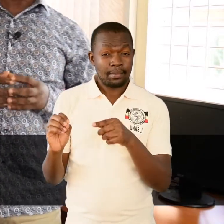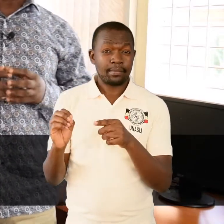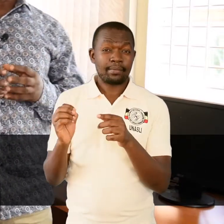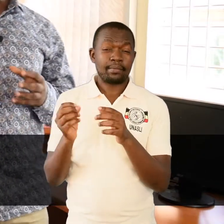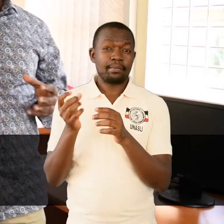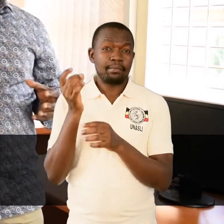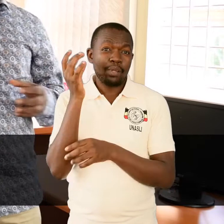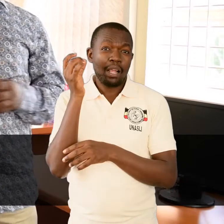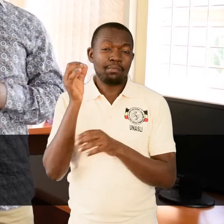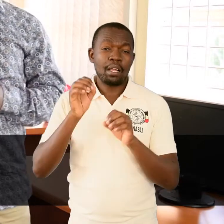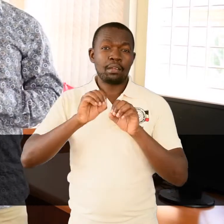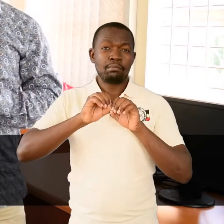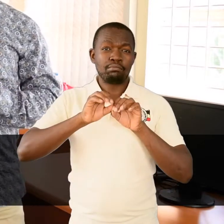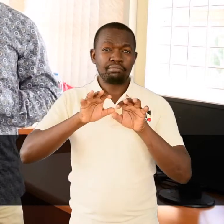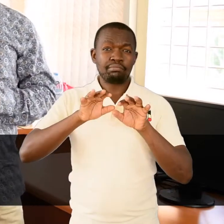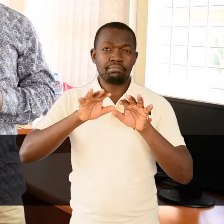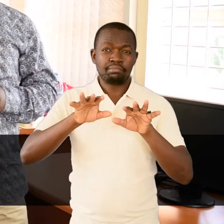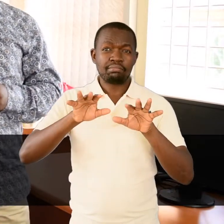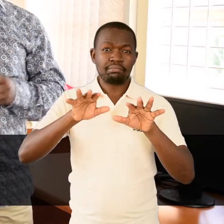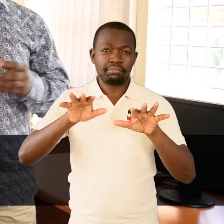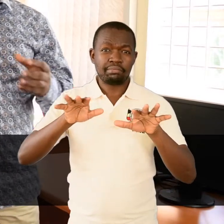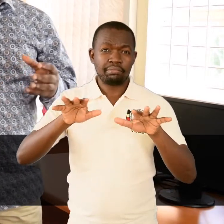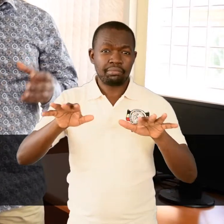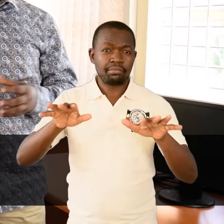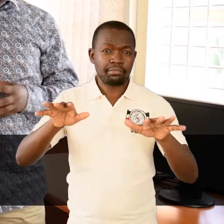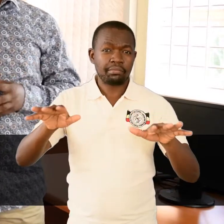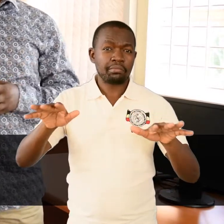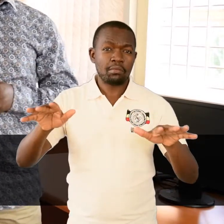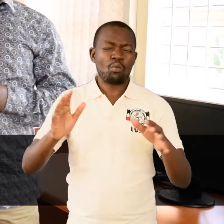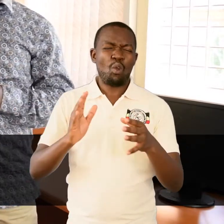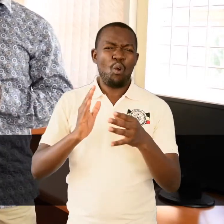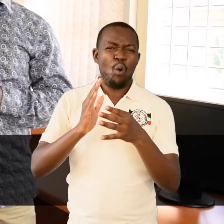has spread to over